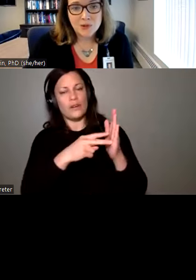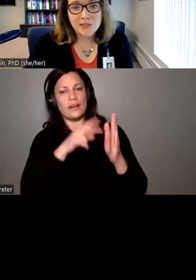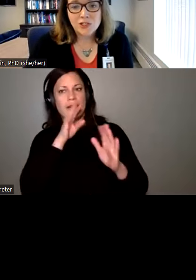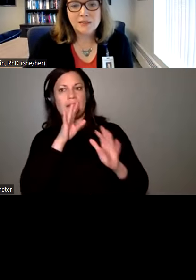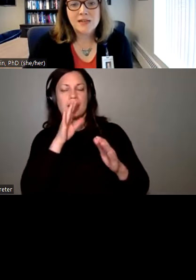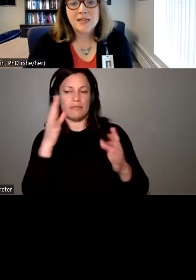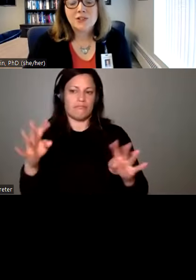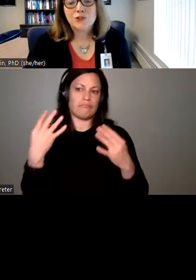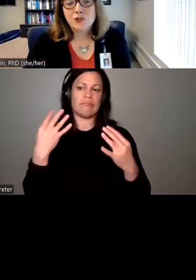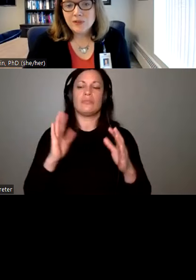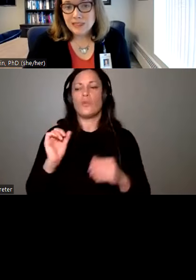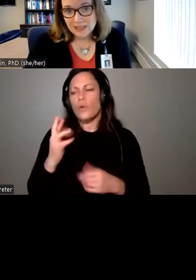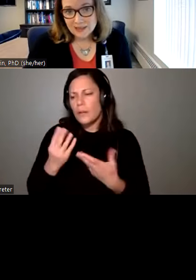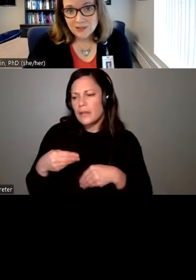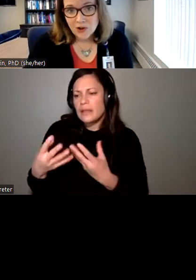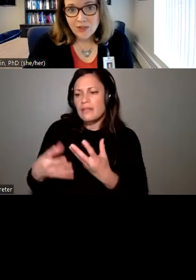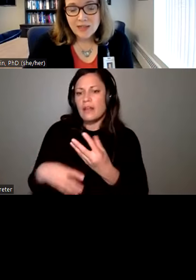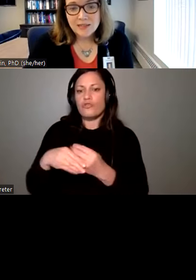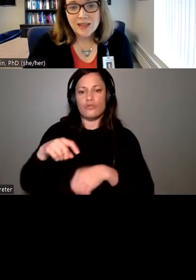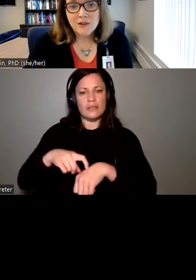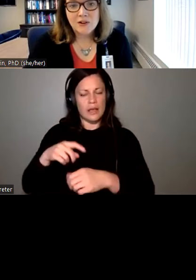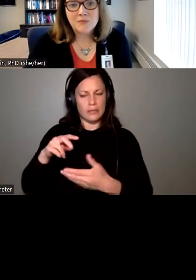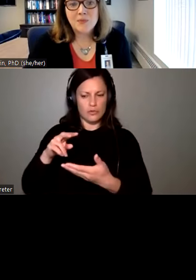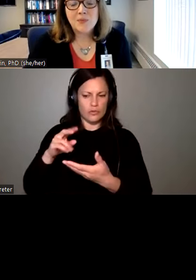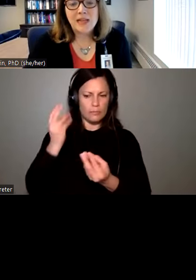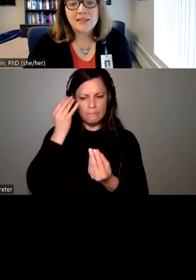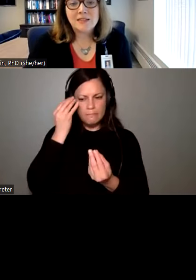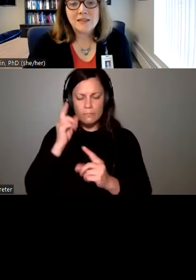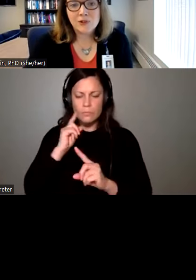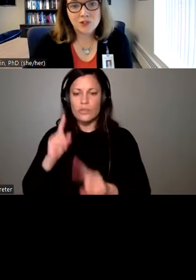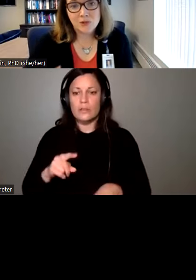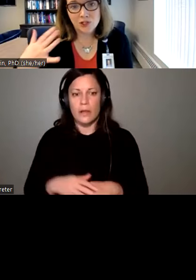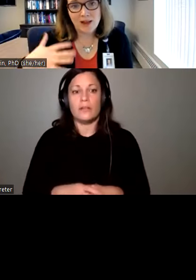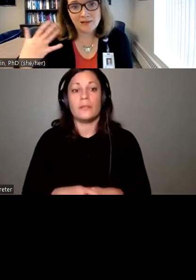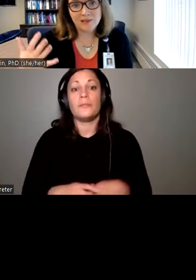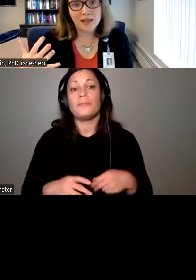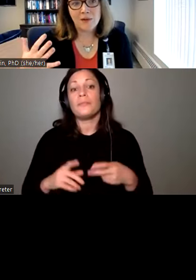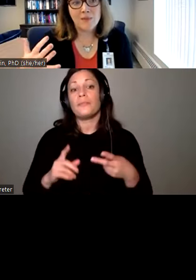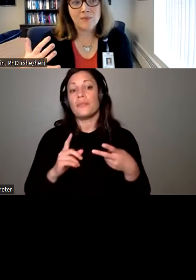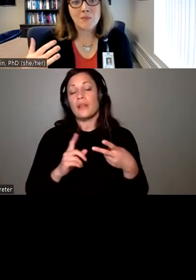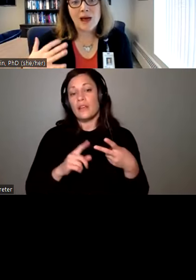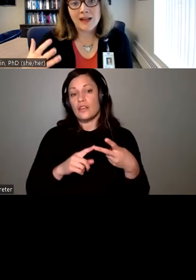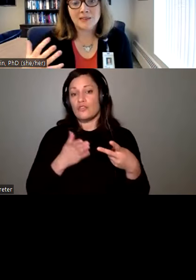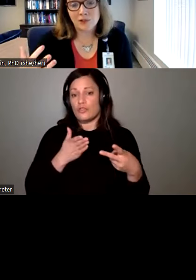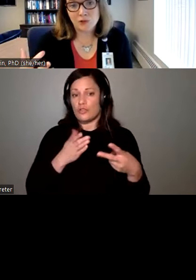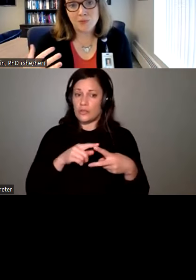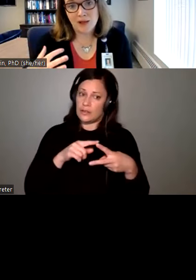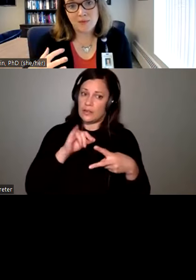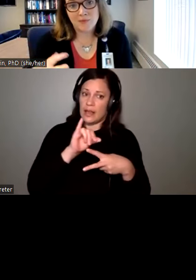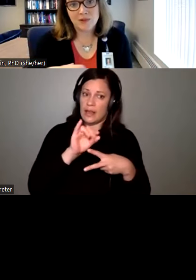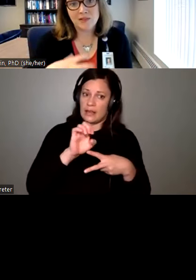respond to a question. Services are things that are being delivered to a child by a